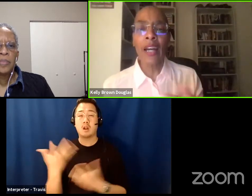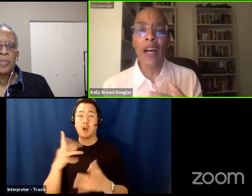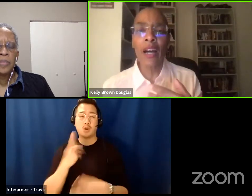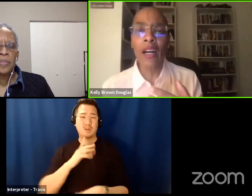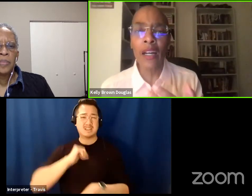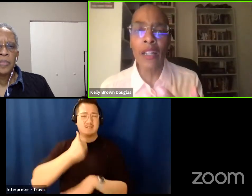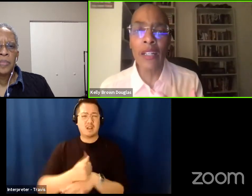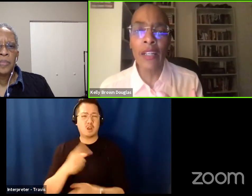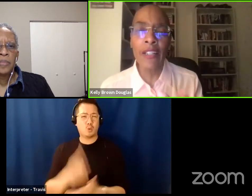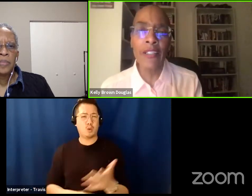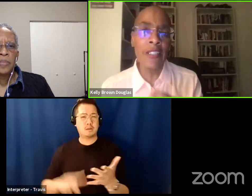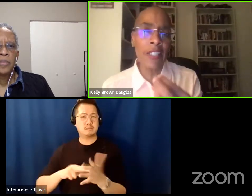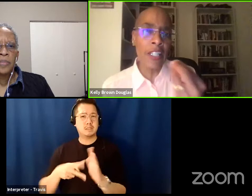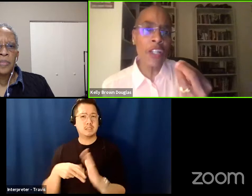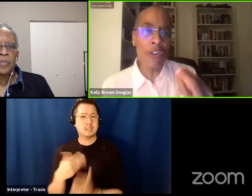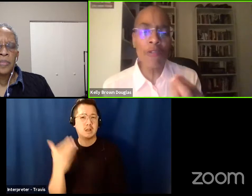is